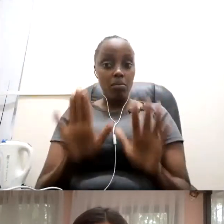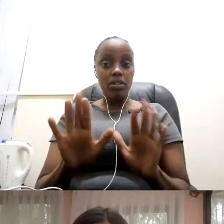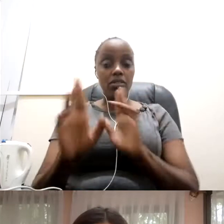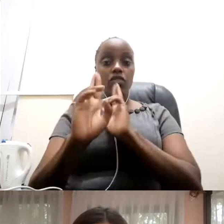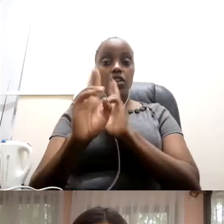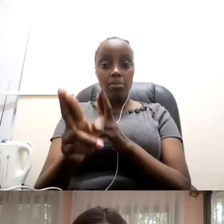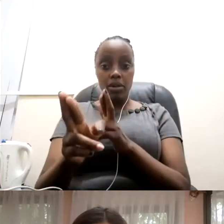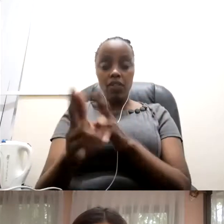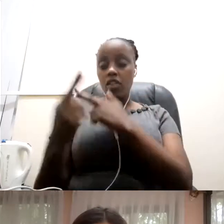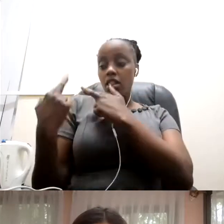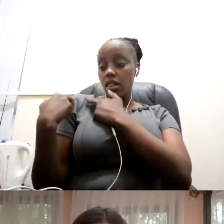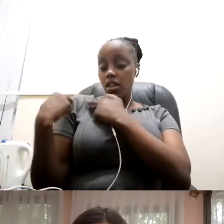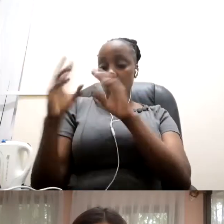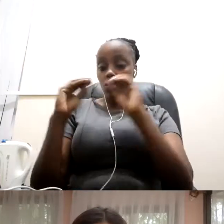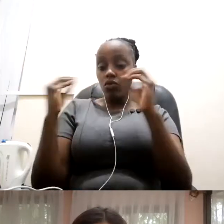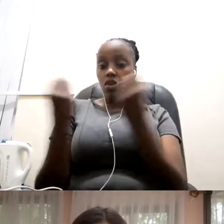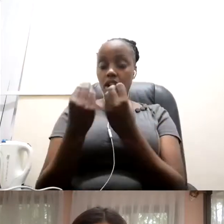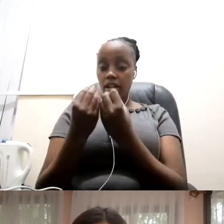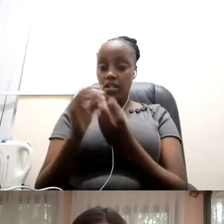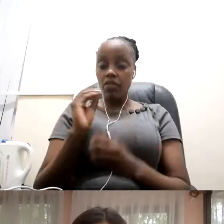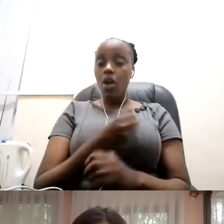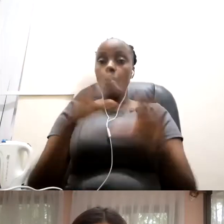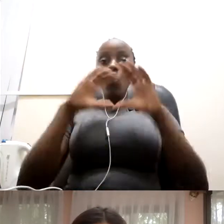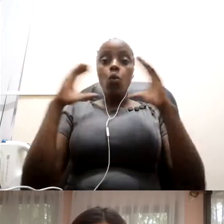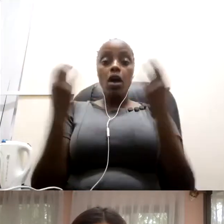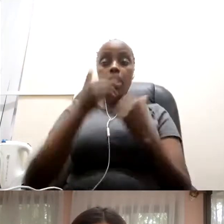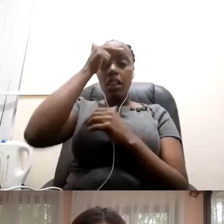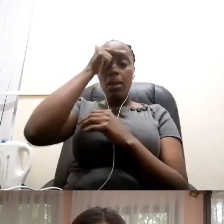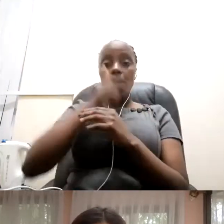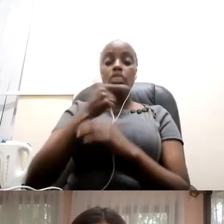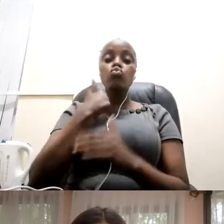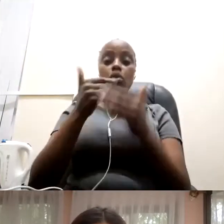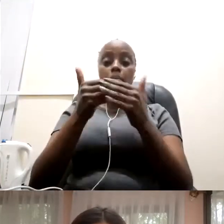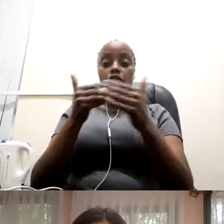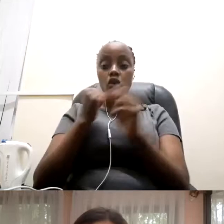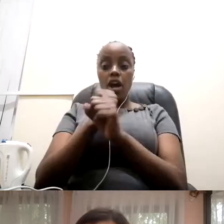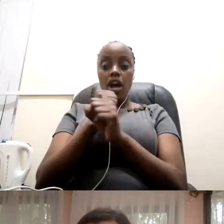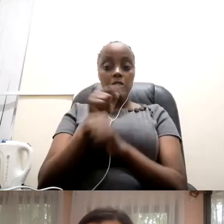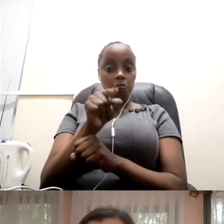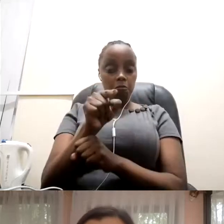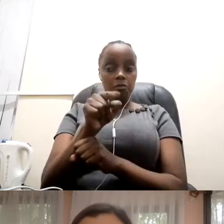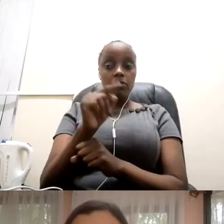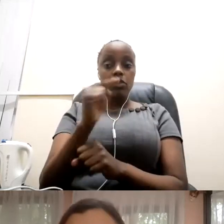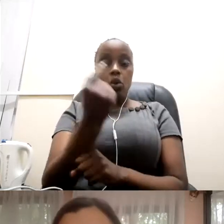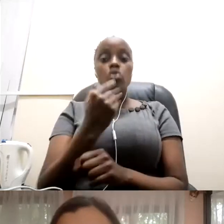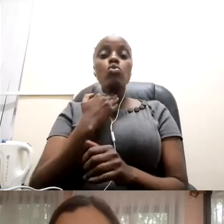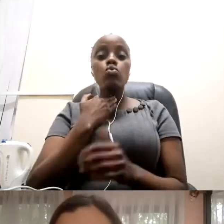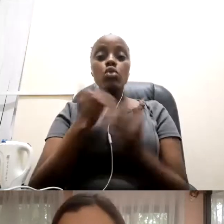role of our organization, the World Blind Union. Before I do that, I just want to quickly